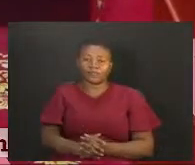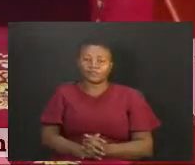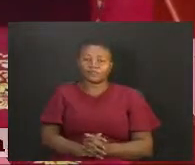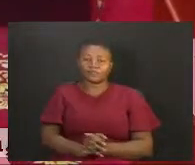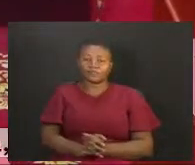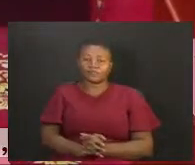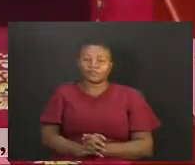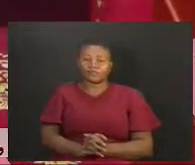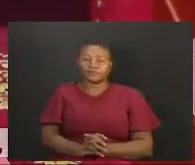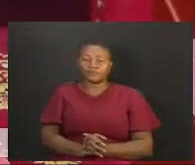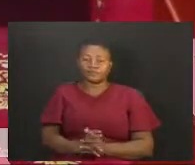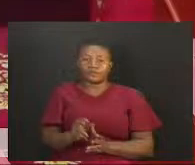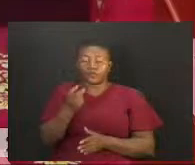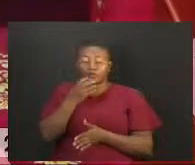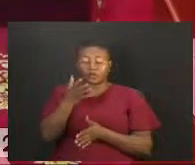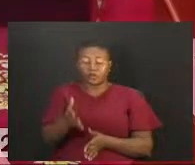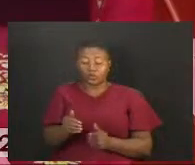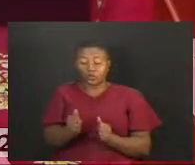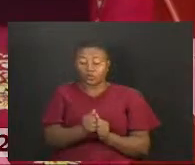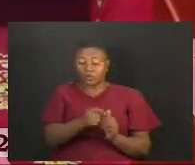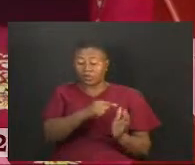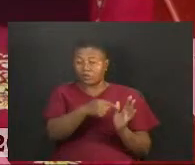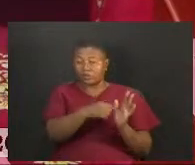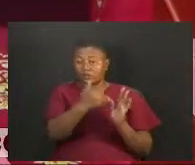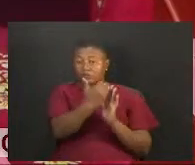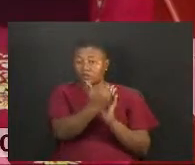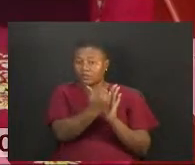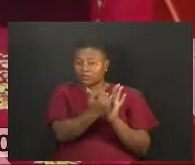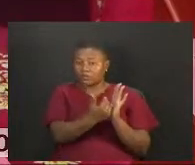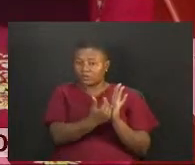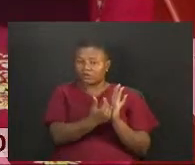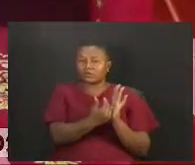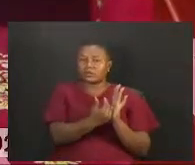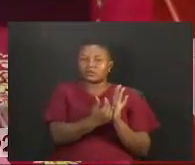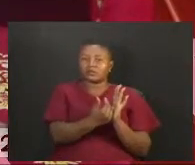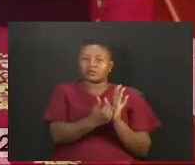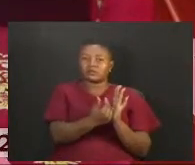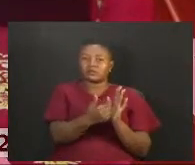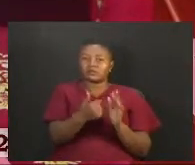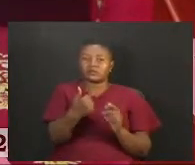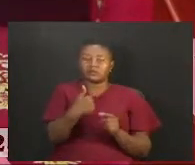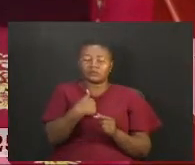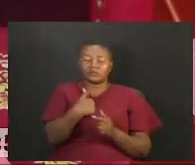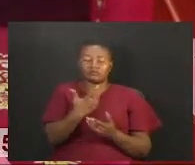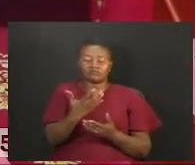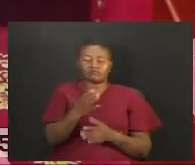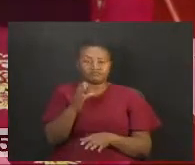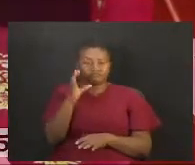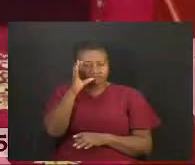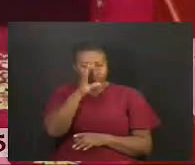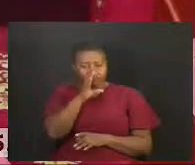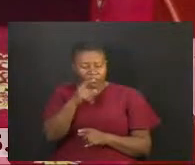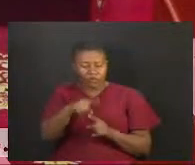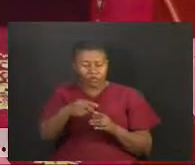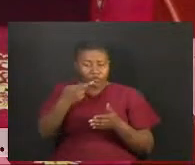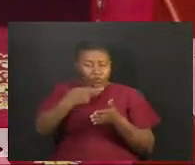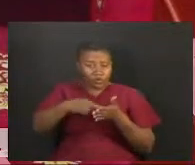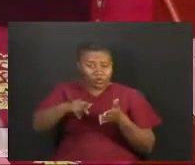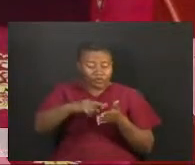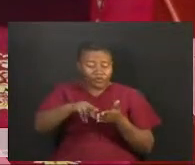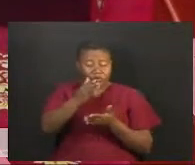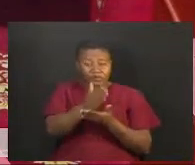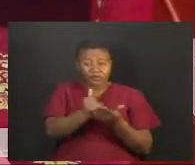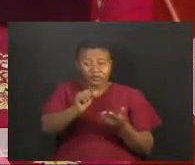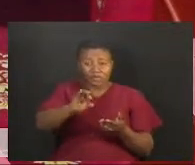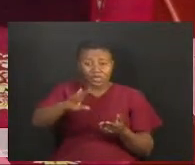Speaker, with this budget, I will also be seeking a review of the following act